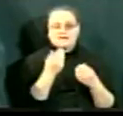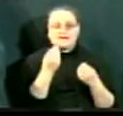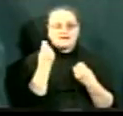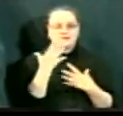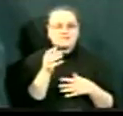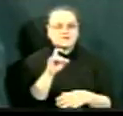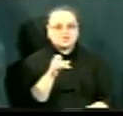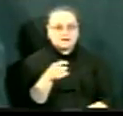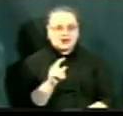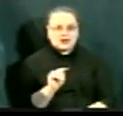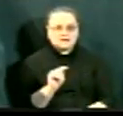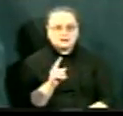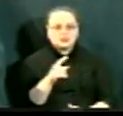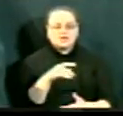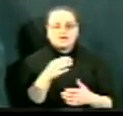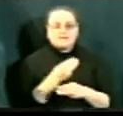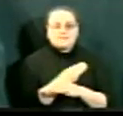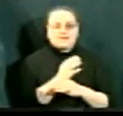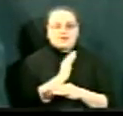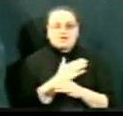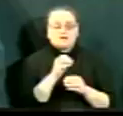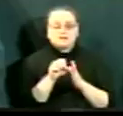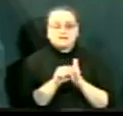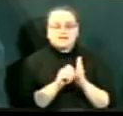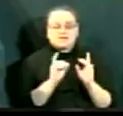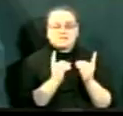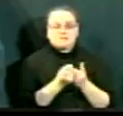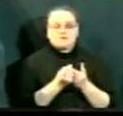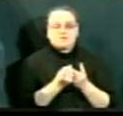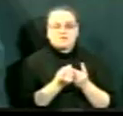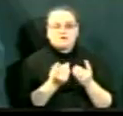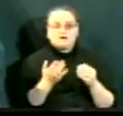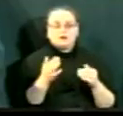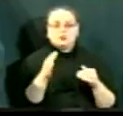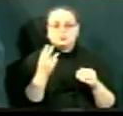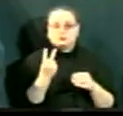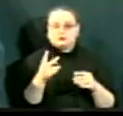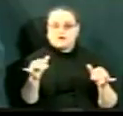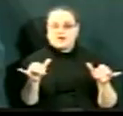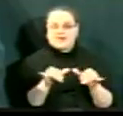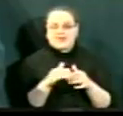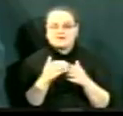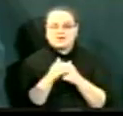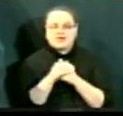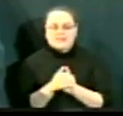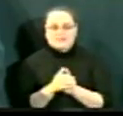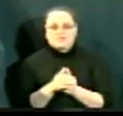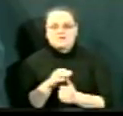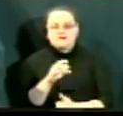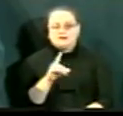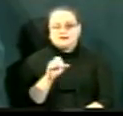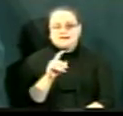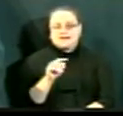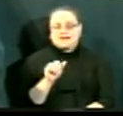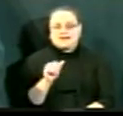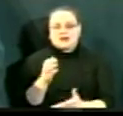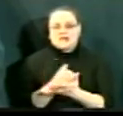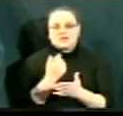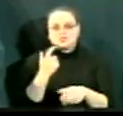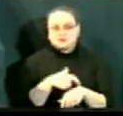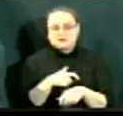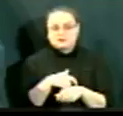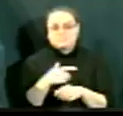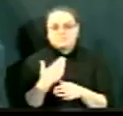text. In math, our State Department has slammed 2 standards together, doubling our data collection time. Once again,